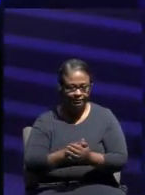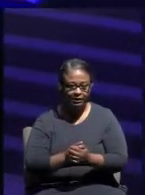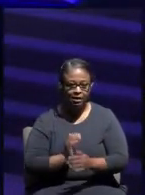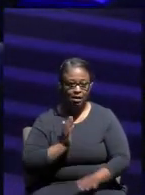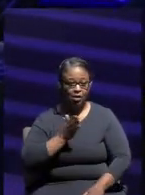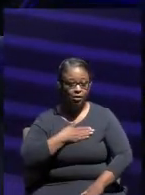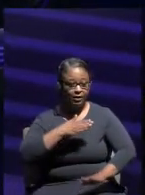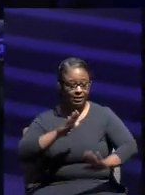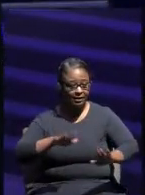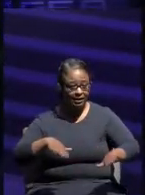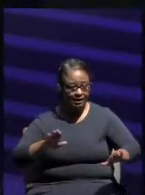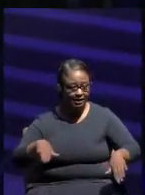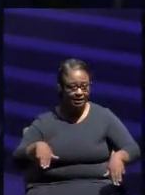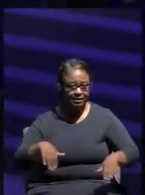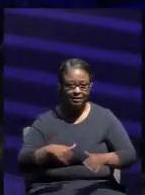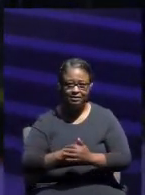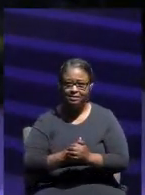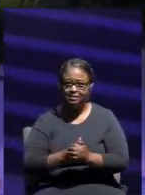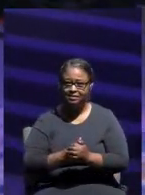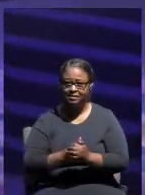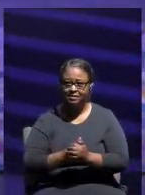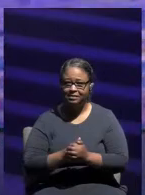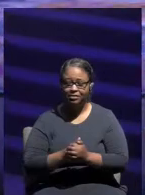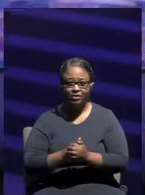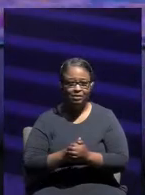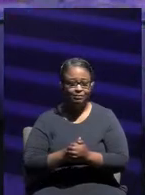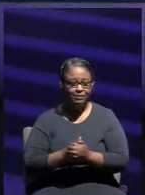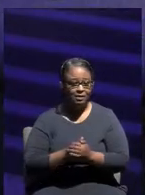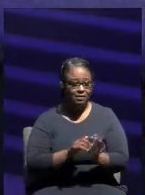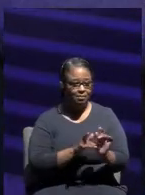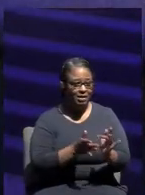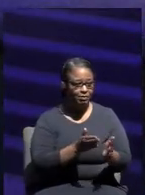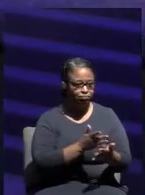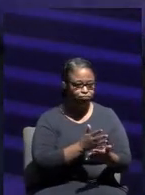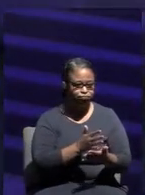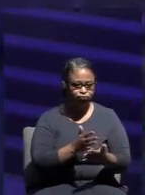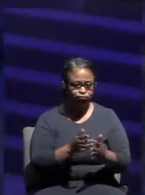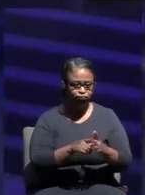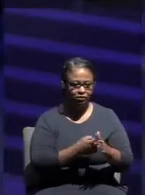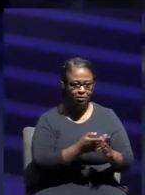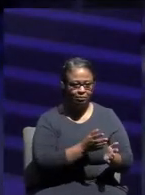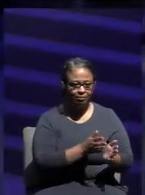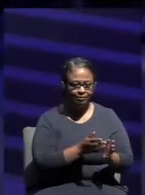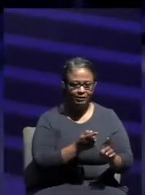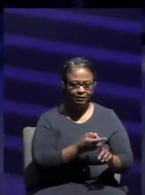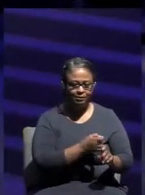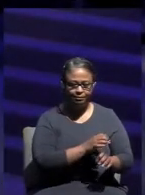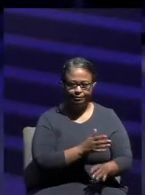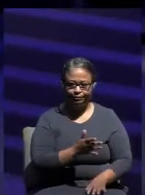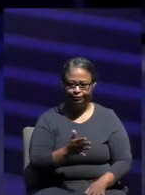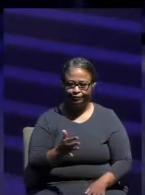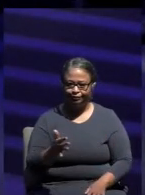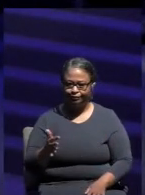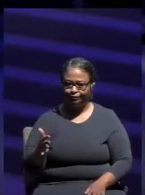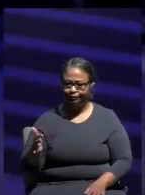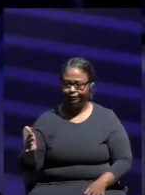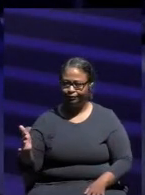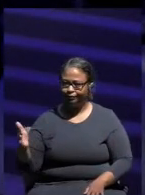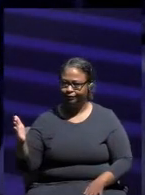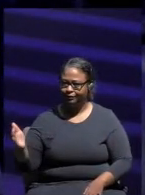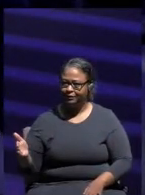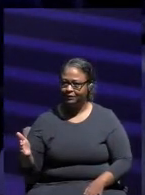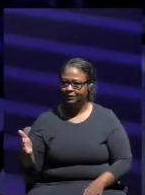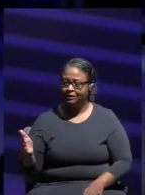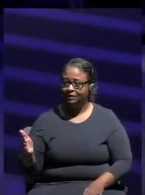children are traveling through the Bible, and they are traveling to, I'm going to do it